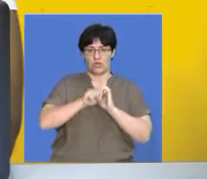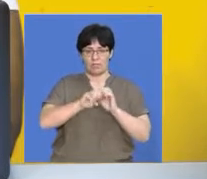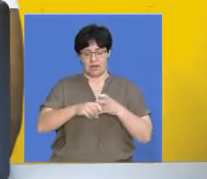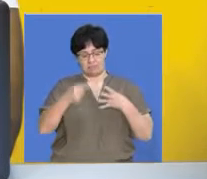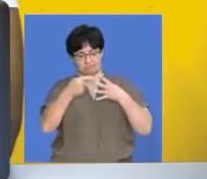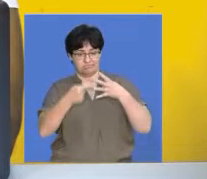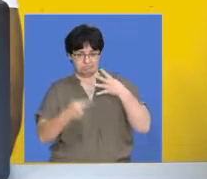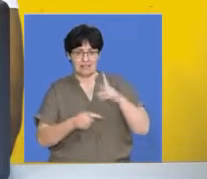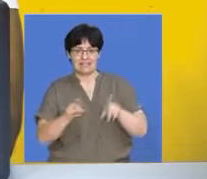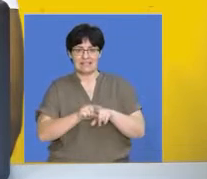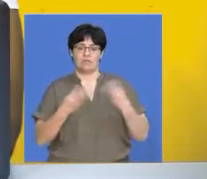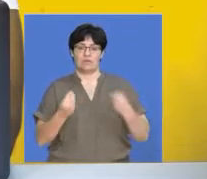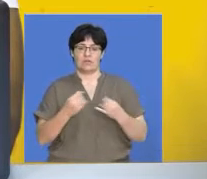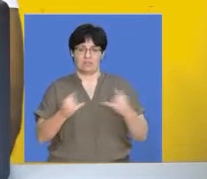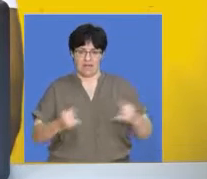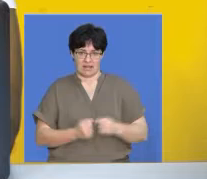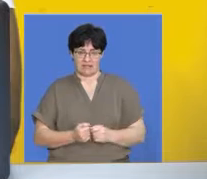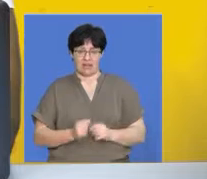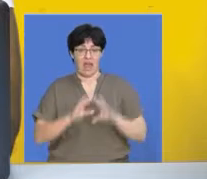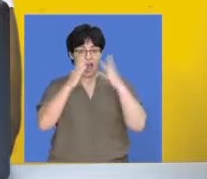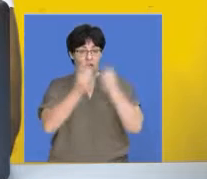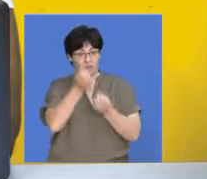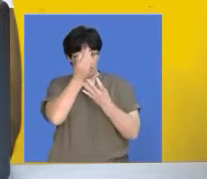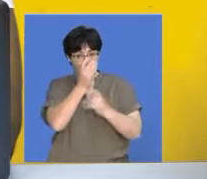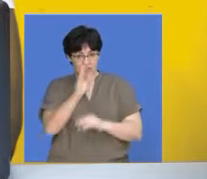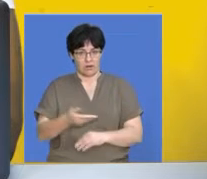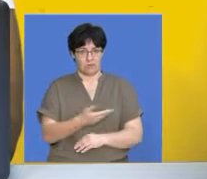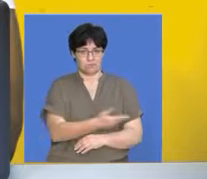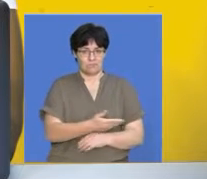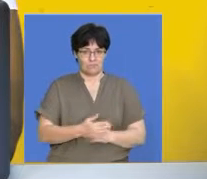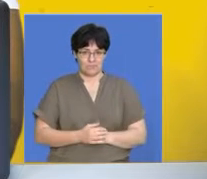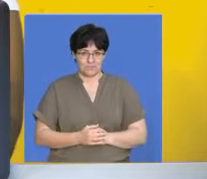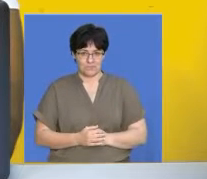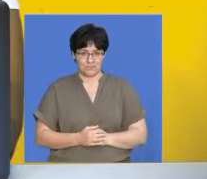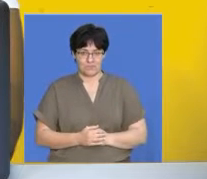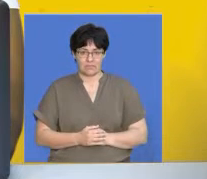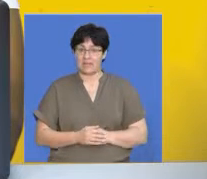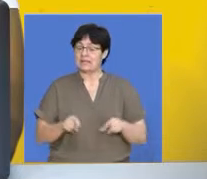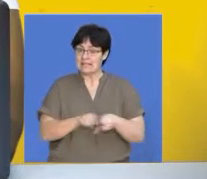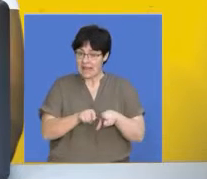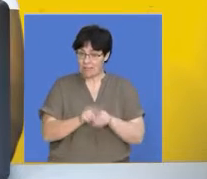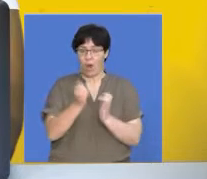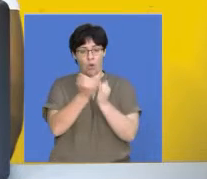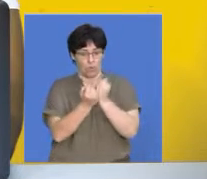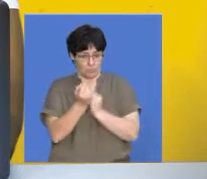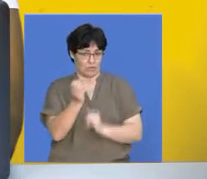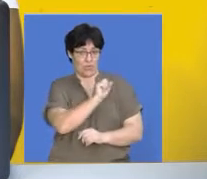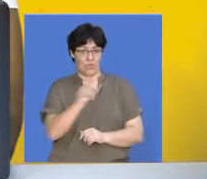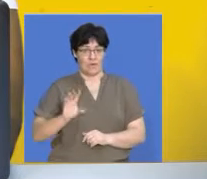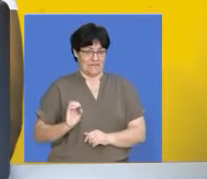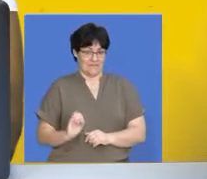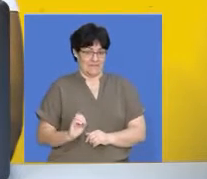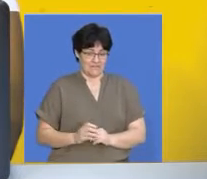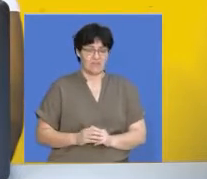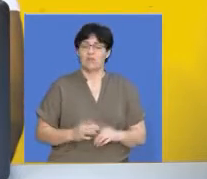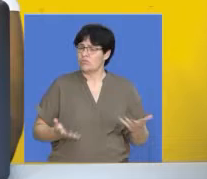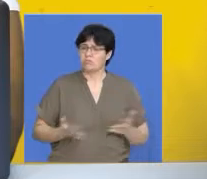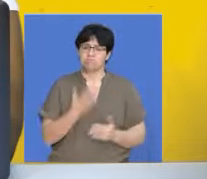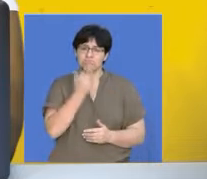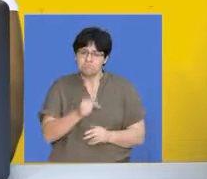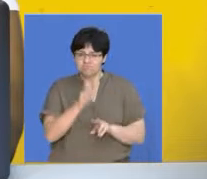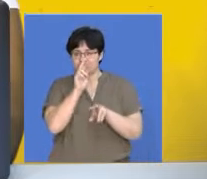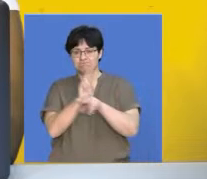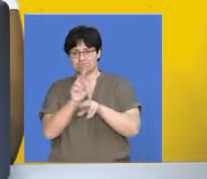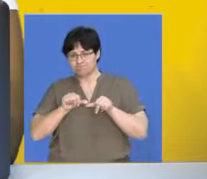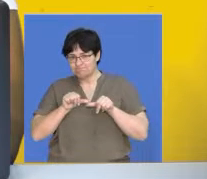well as our WhatsApp line. All of the details are on the screen. We also have a cool competition going on for you guys, so please stay